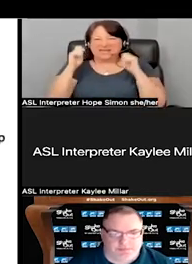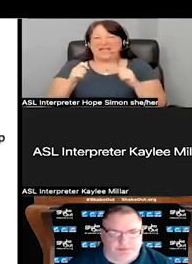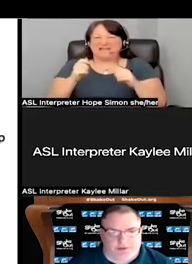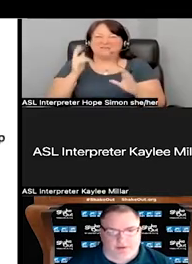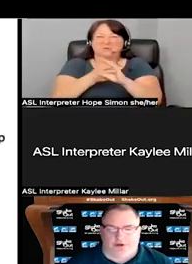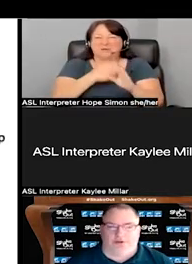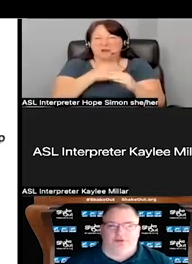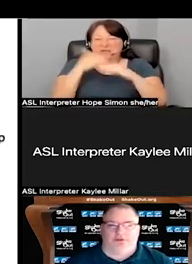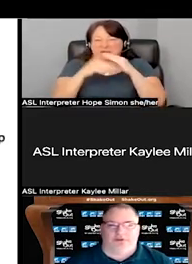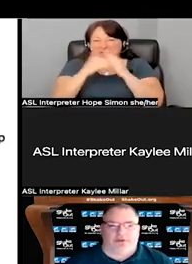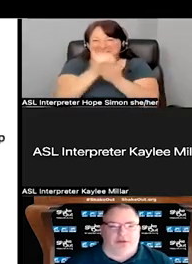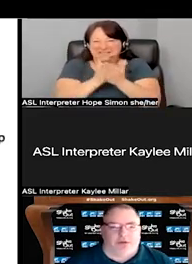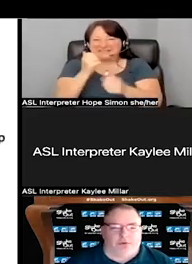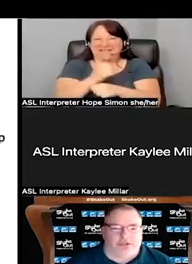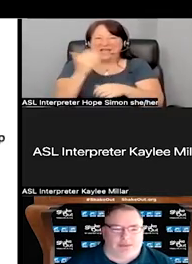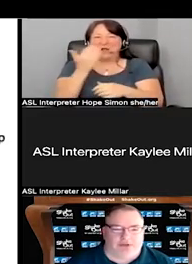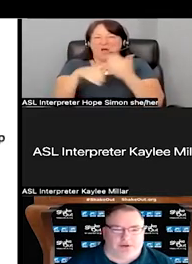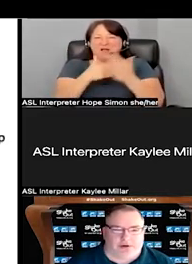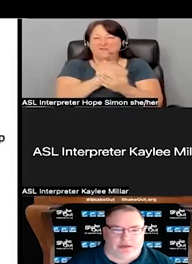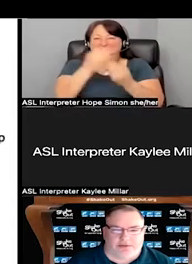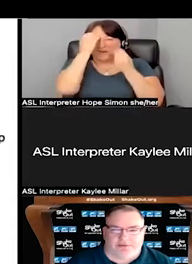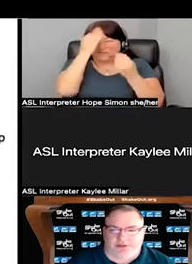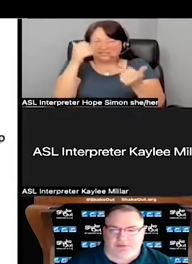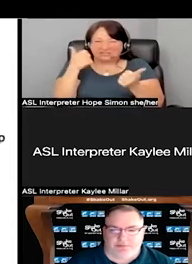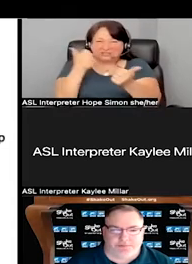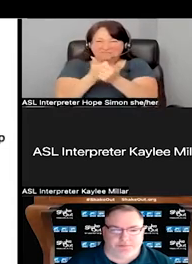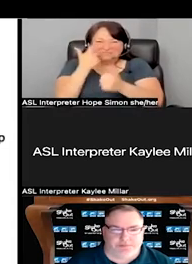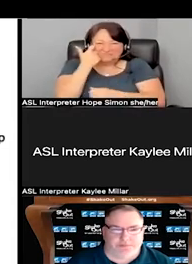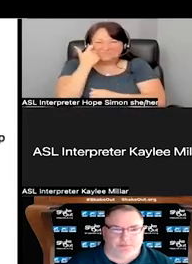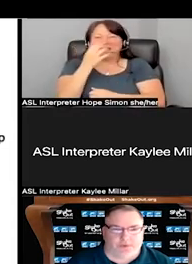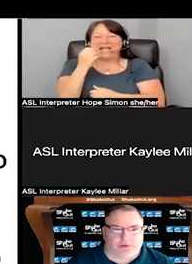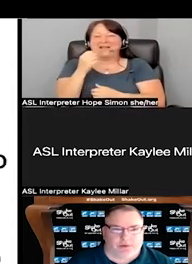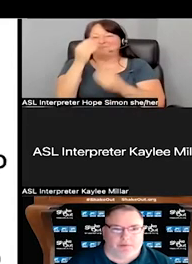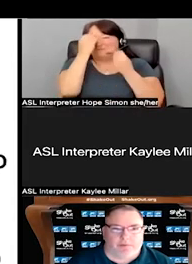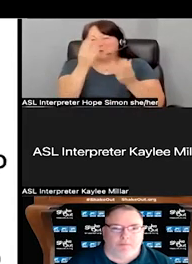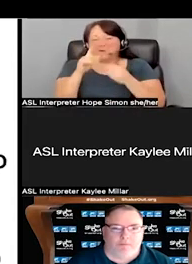information and notices of these workshops and other activities.